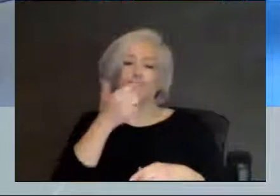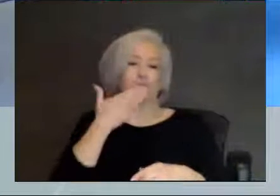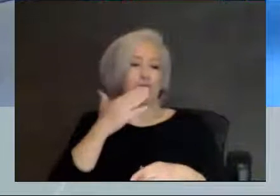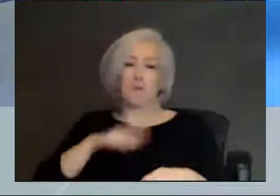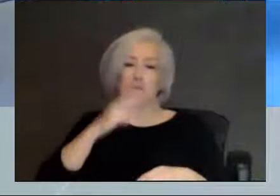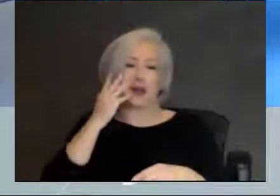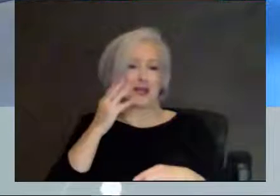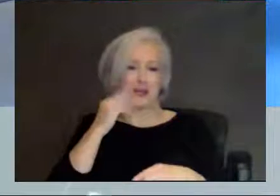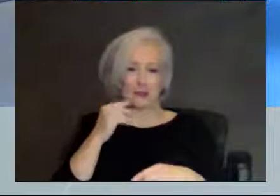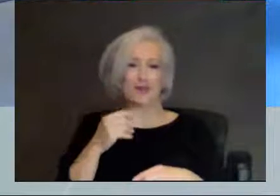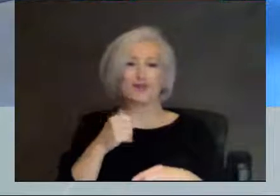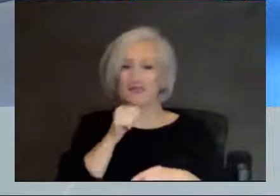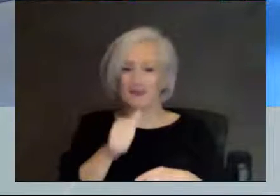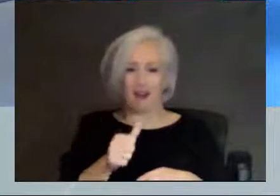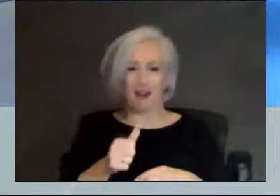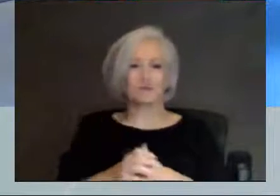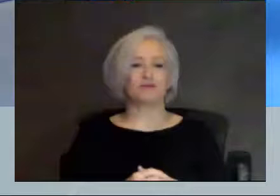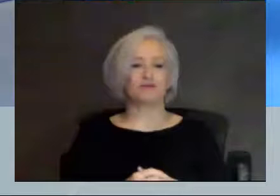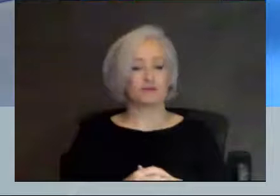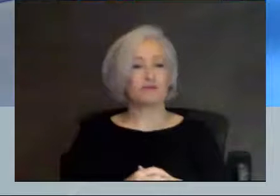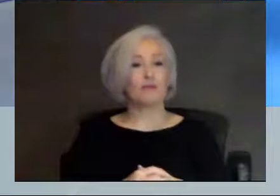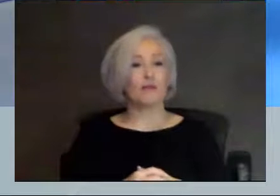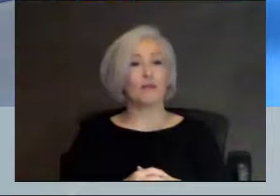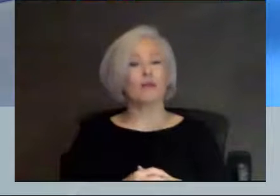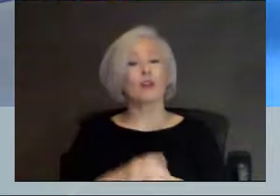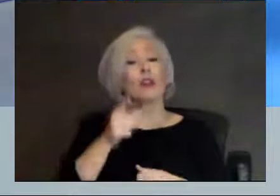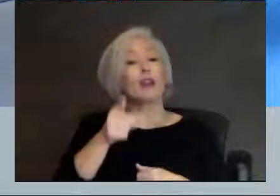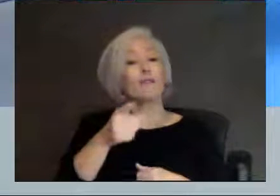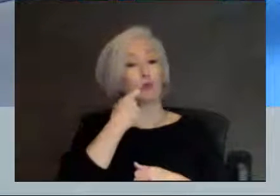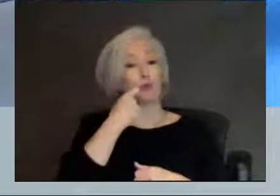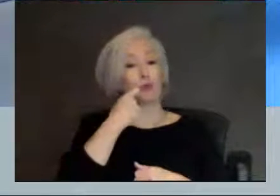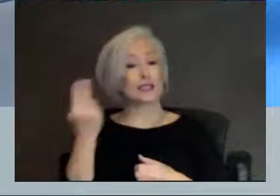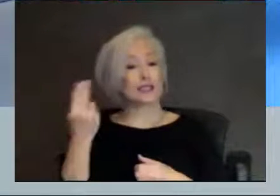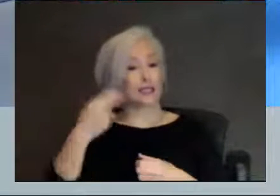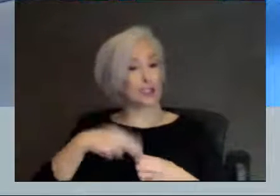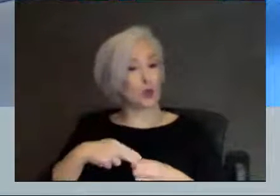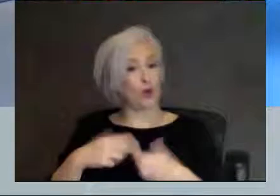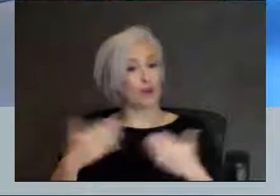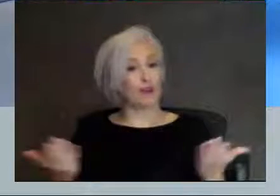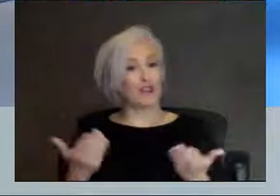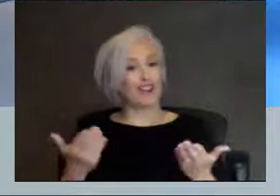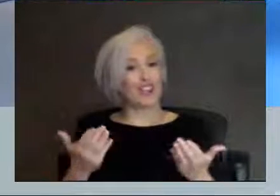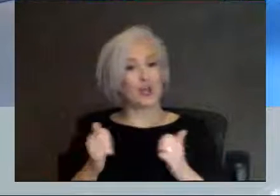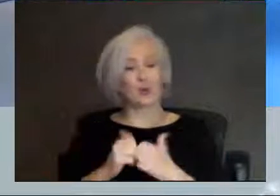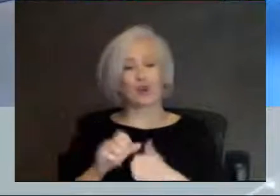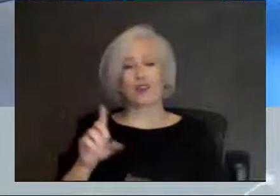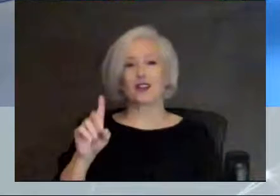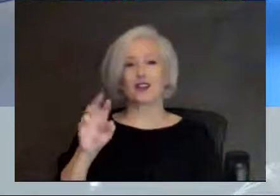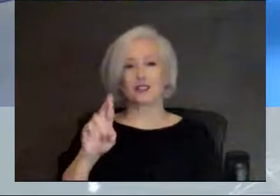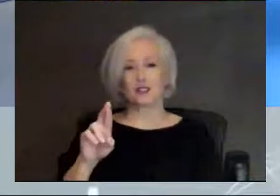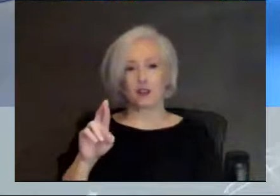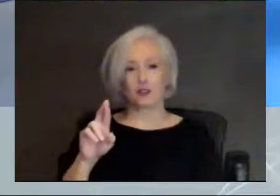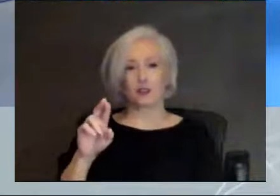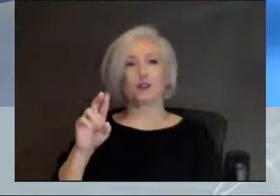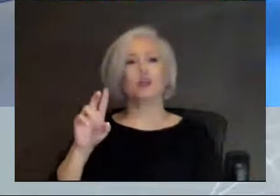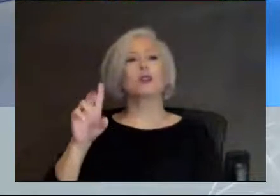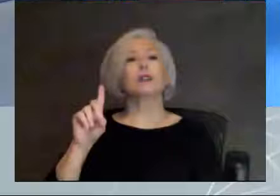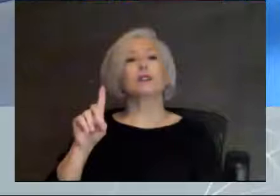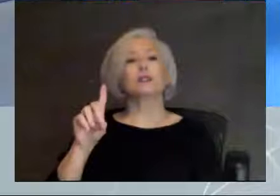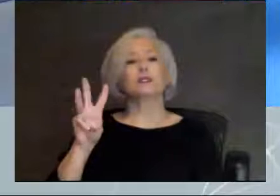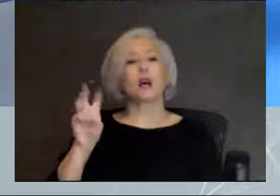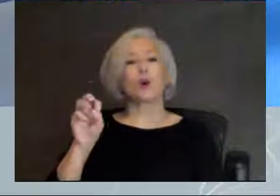there. So if you're just joining us, we're here with Dr. Prasad Dandawante and cancer